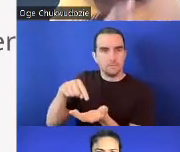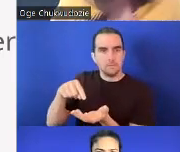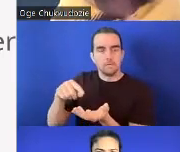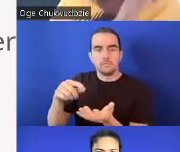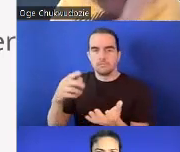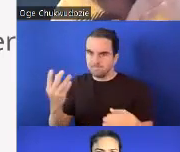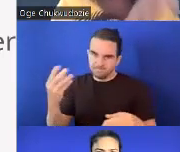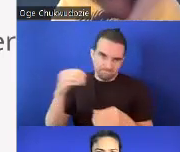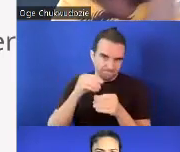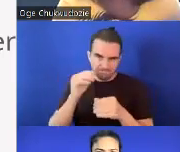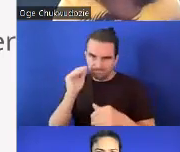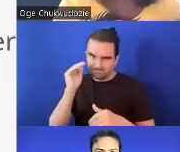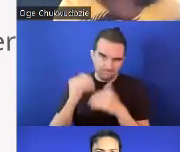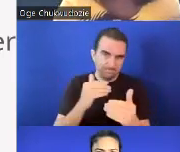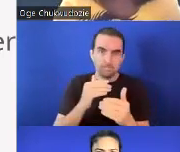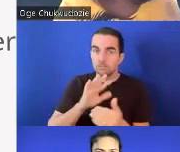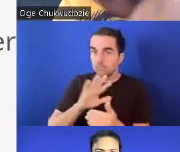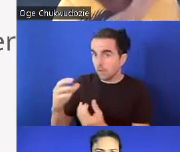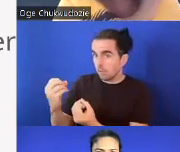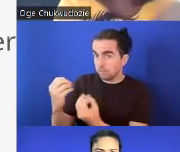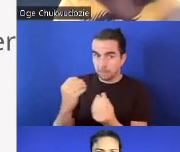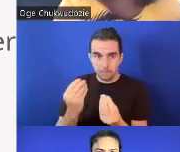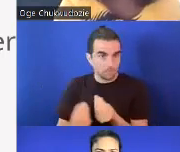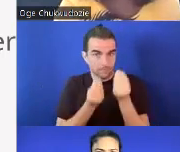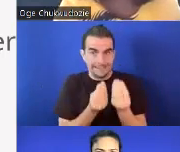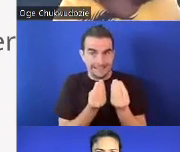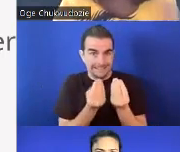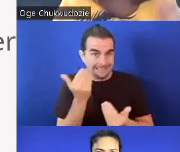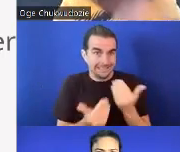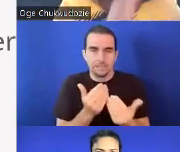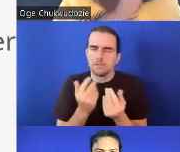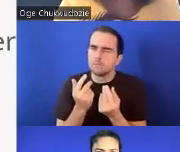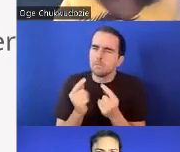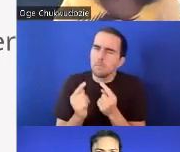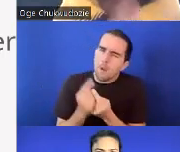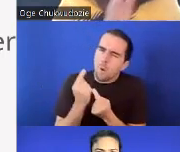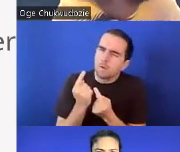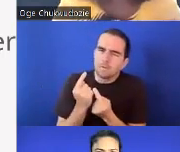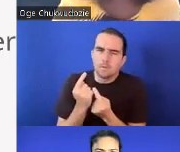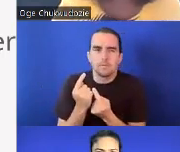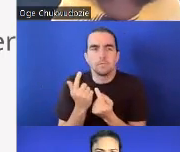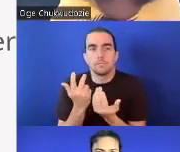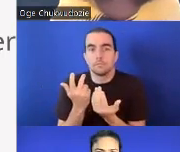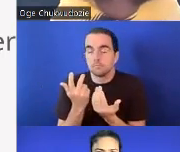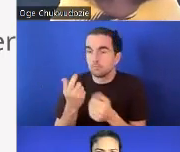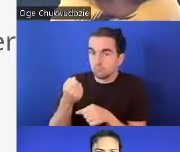it's important to have already done your background work and mapped out the service provider so that you can easily, you